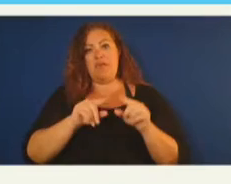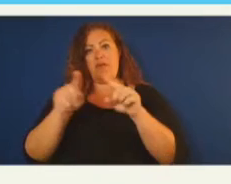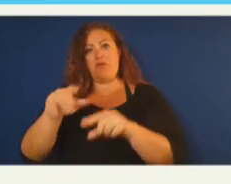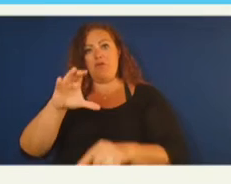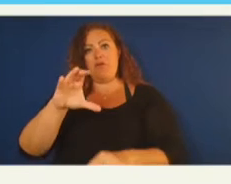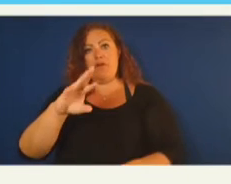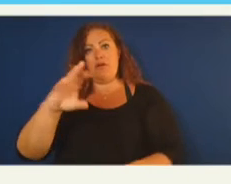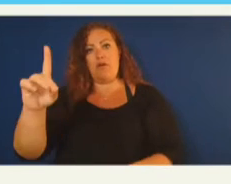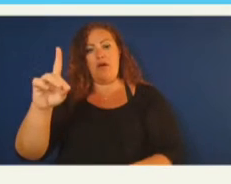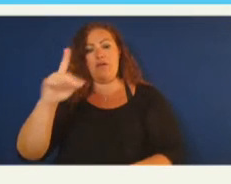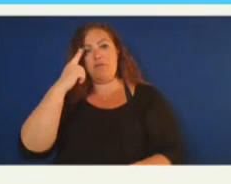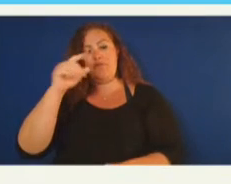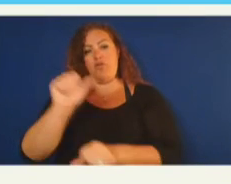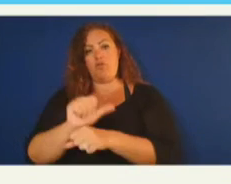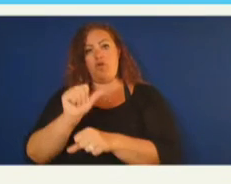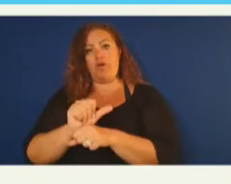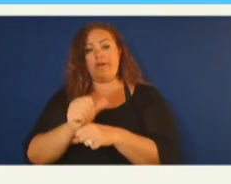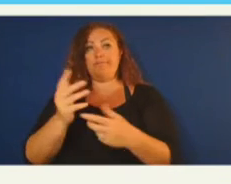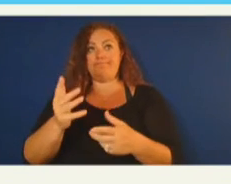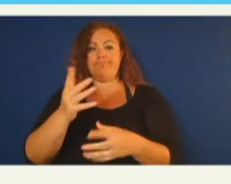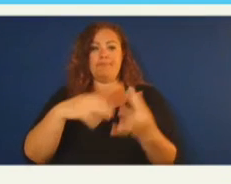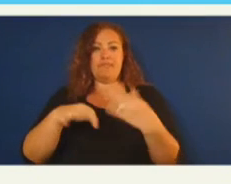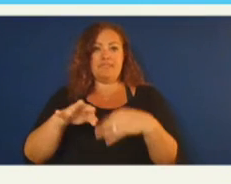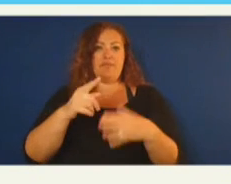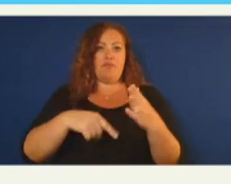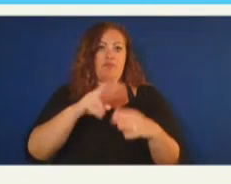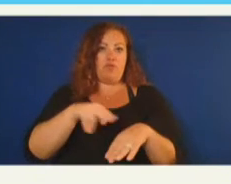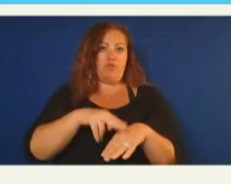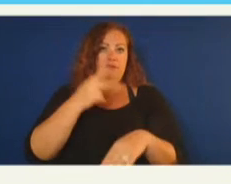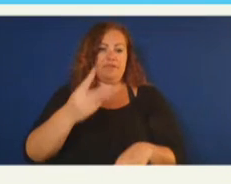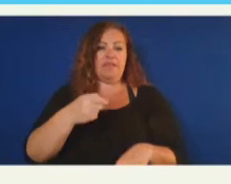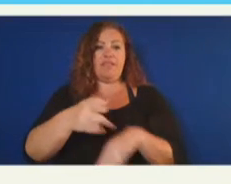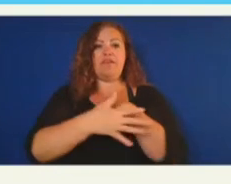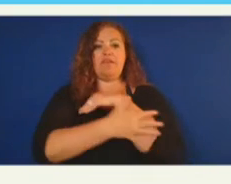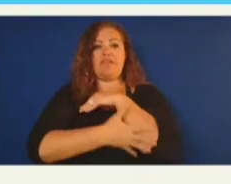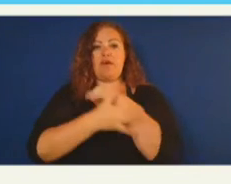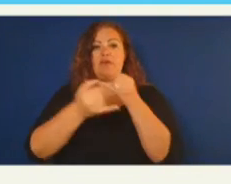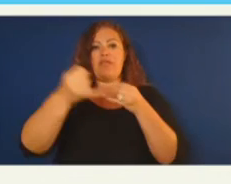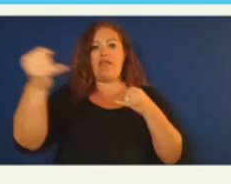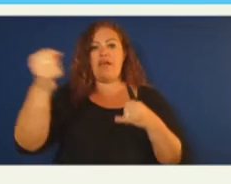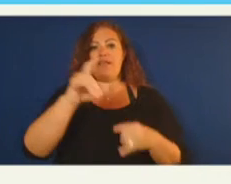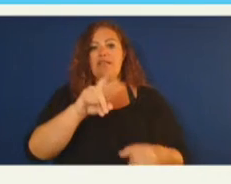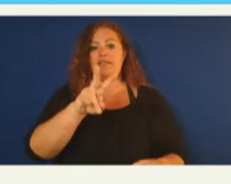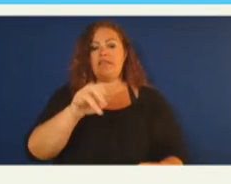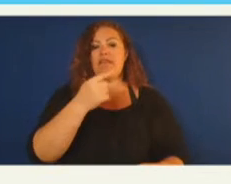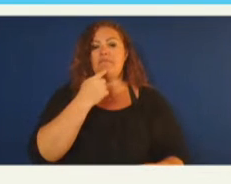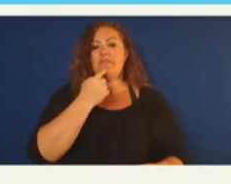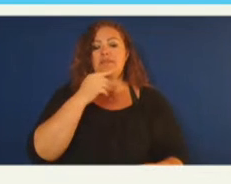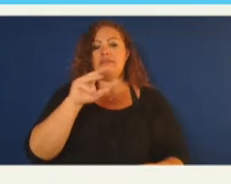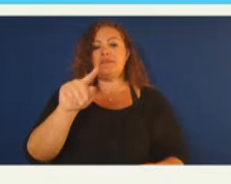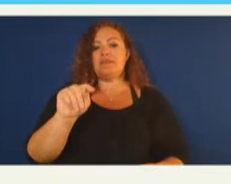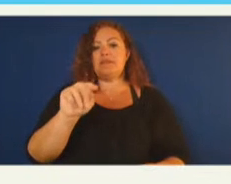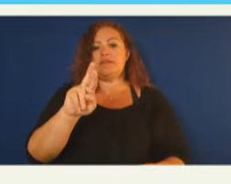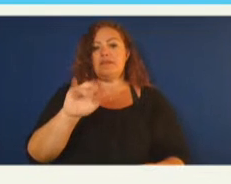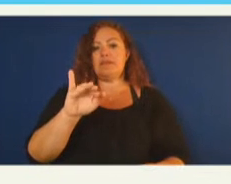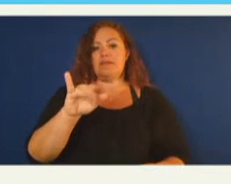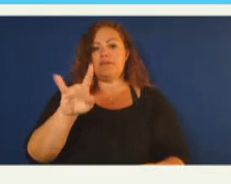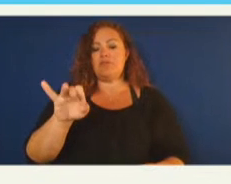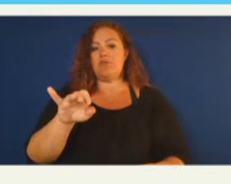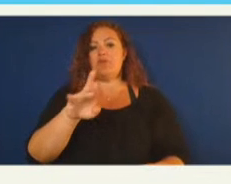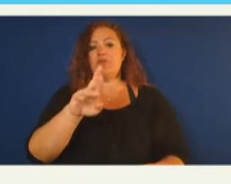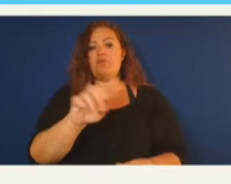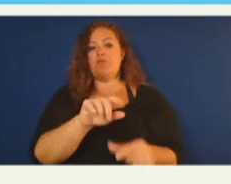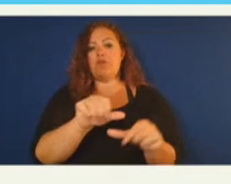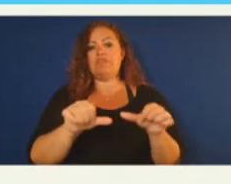than vice versa as we usually see uh there we are County Line and as Dave mentioned uh tribute uh reson is in the process of